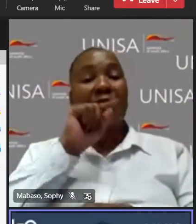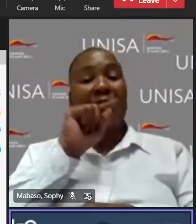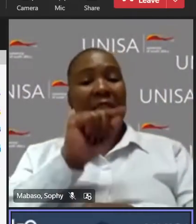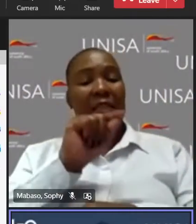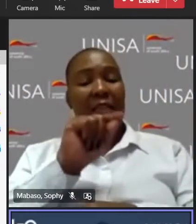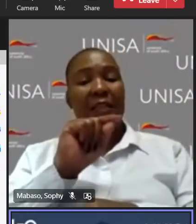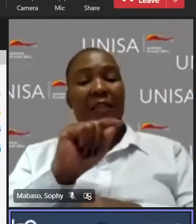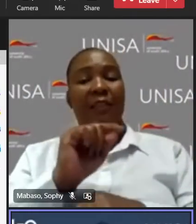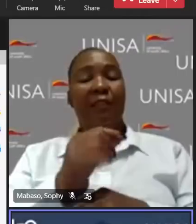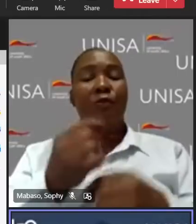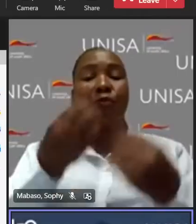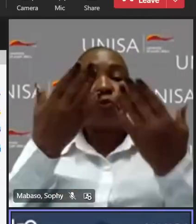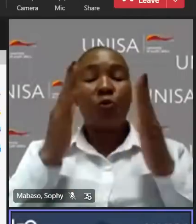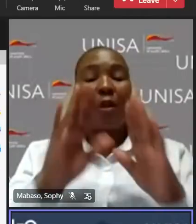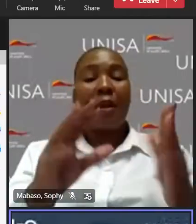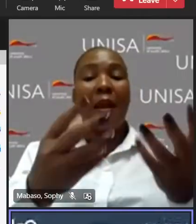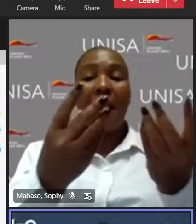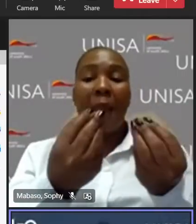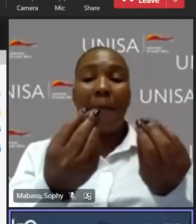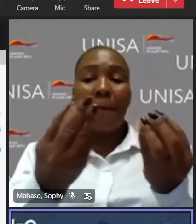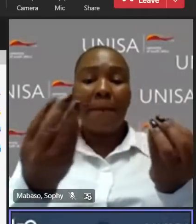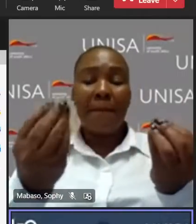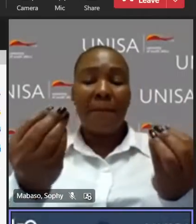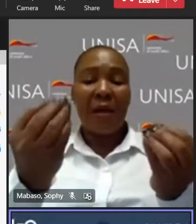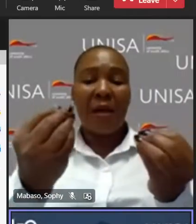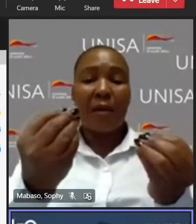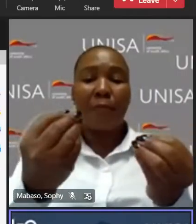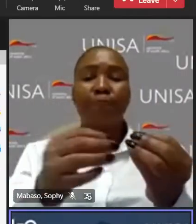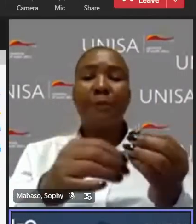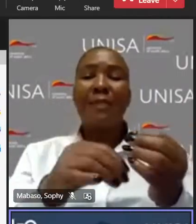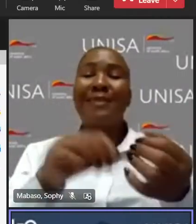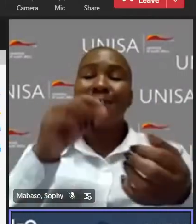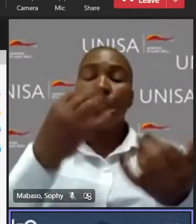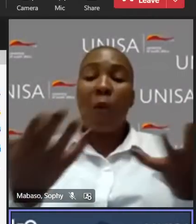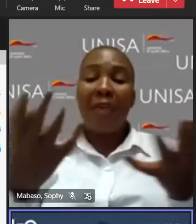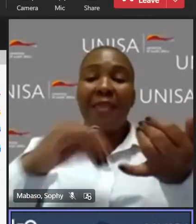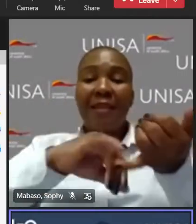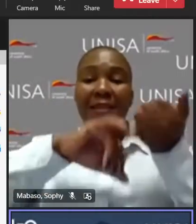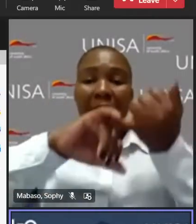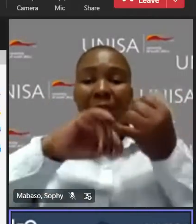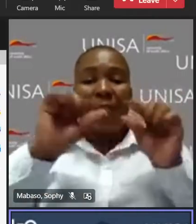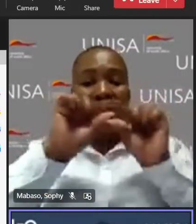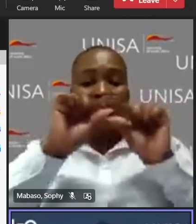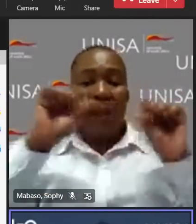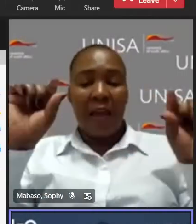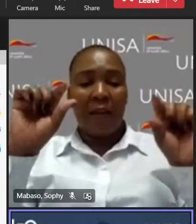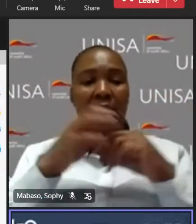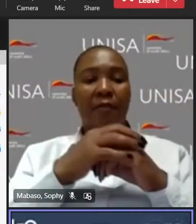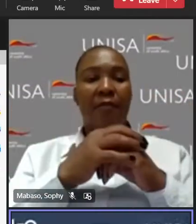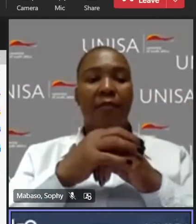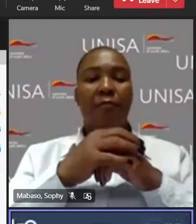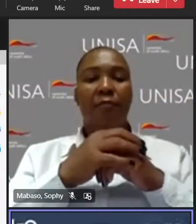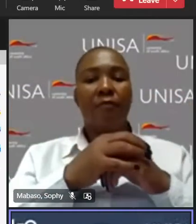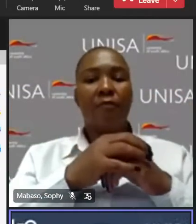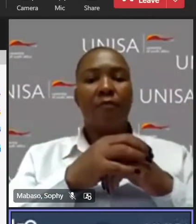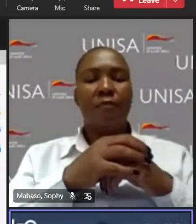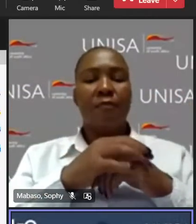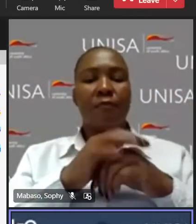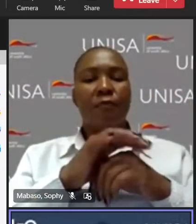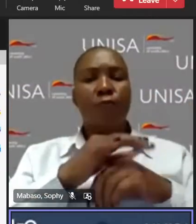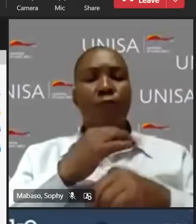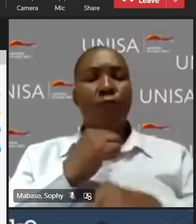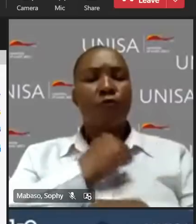that your student number is captured in the subject line so that we know which,